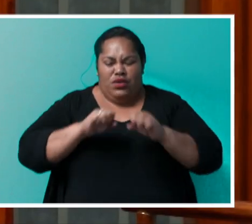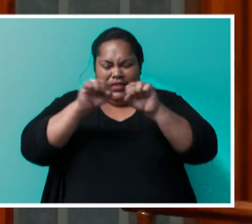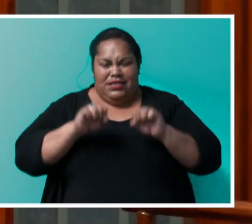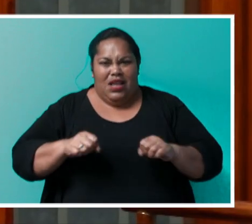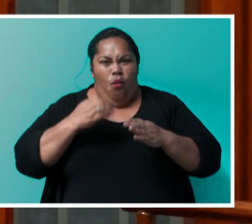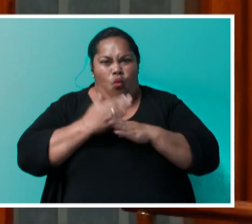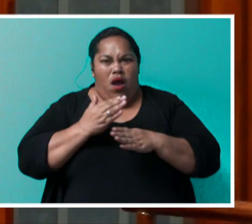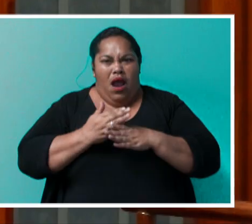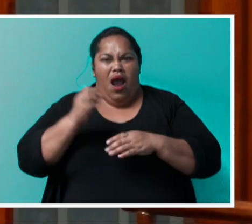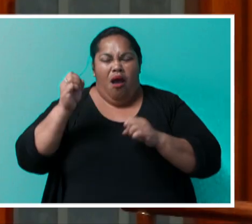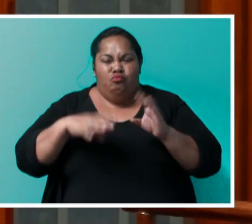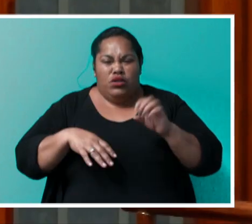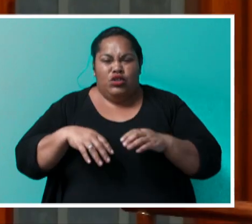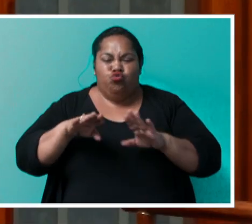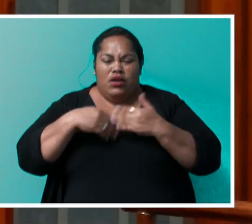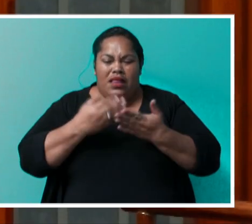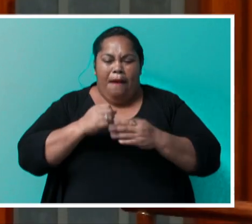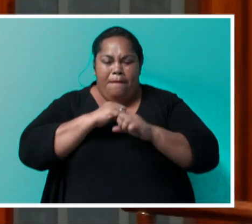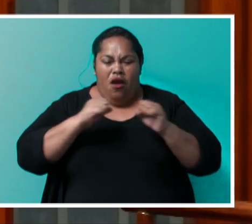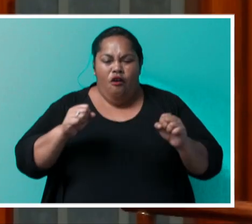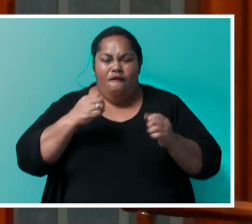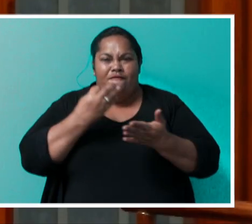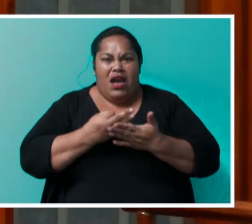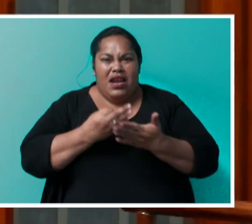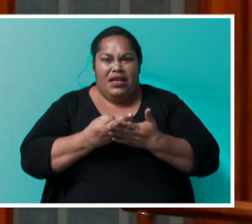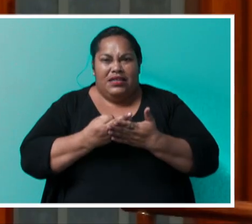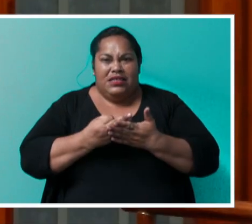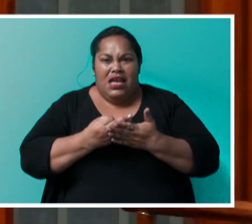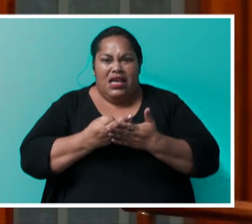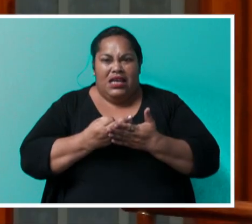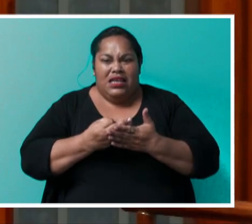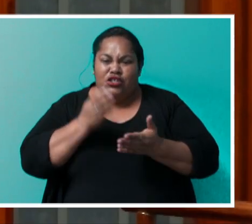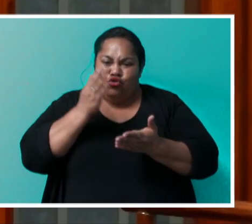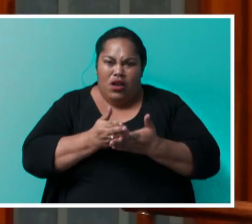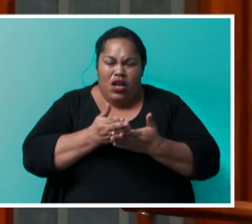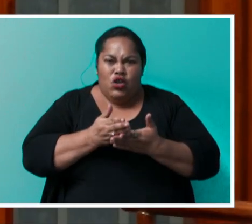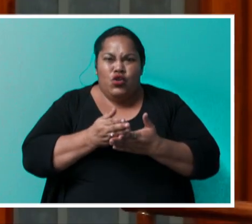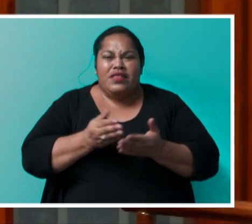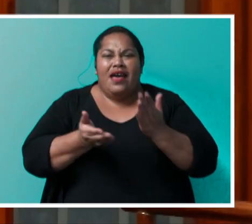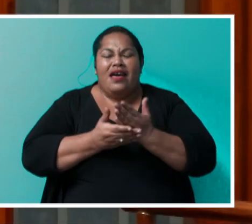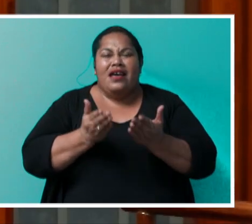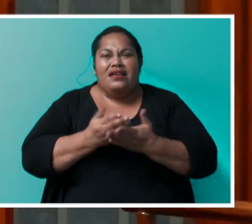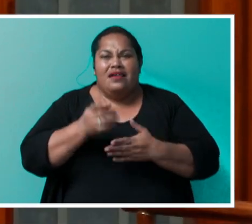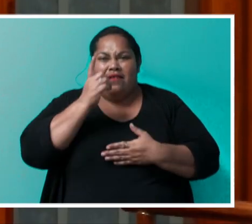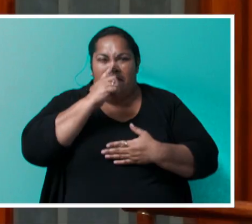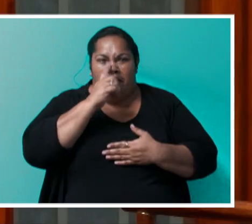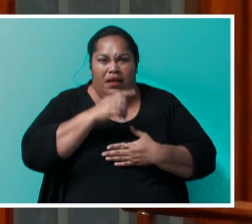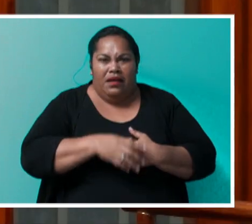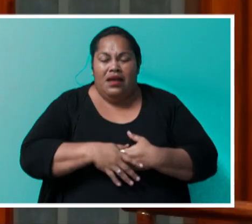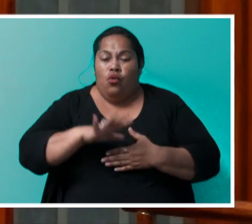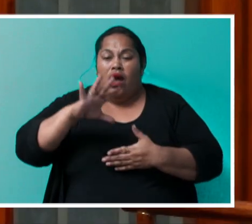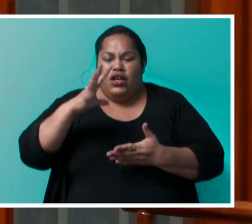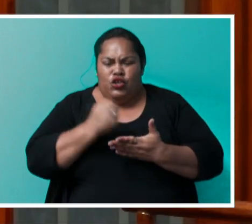putting together the power of finance directly into the hands of our people, while ensuring